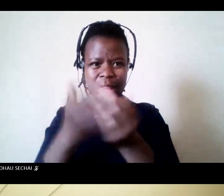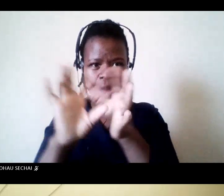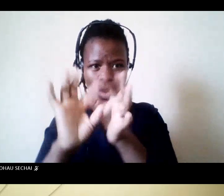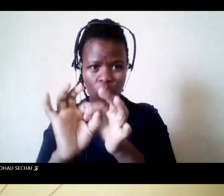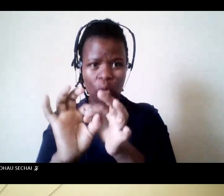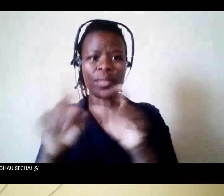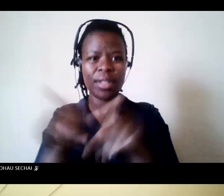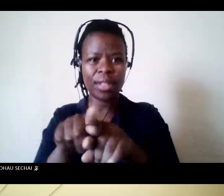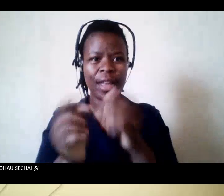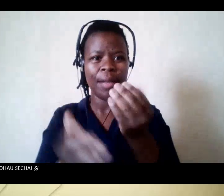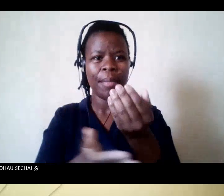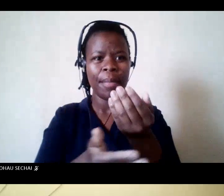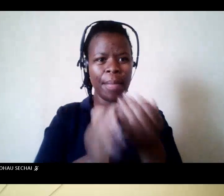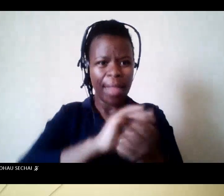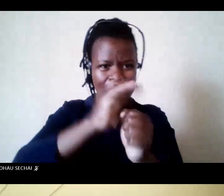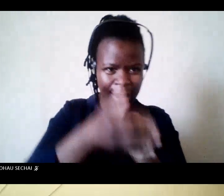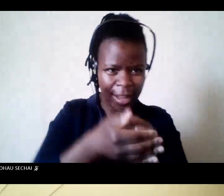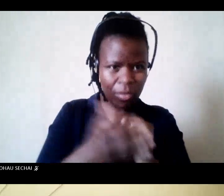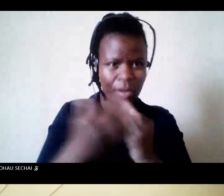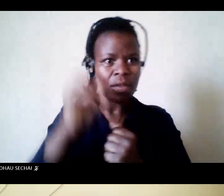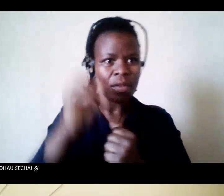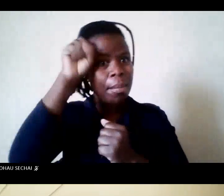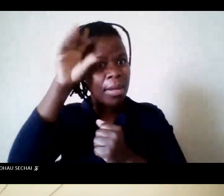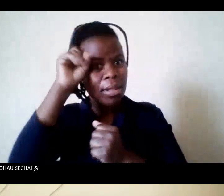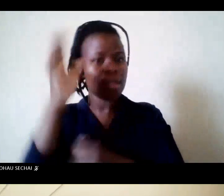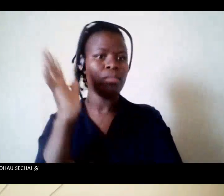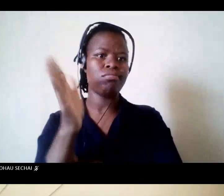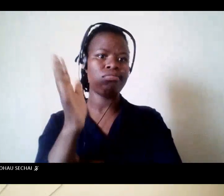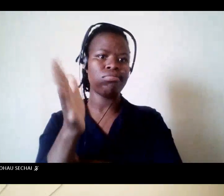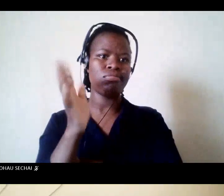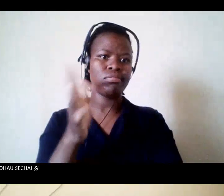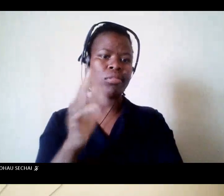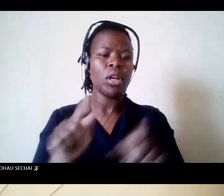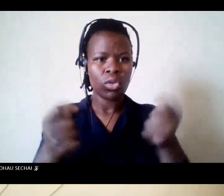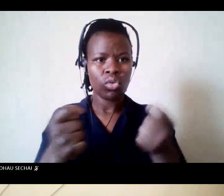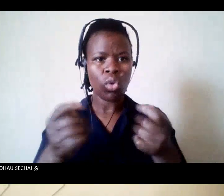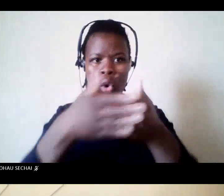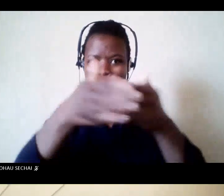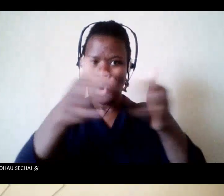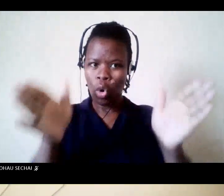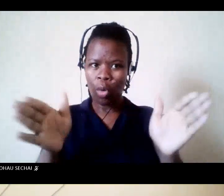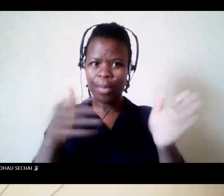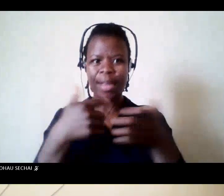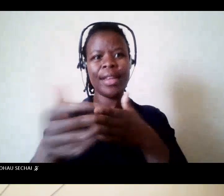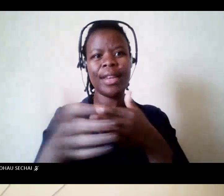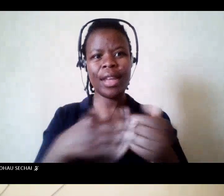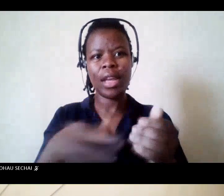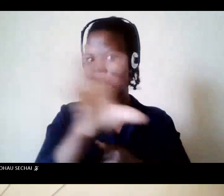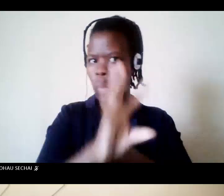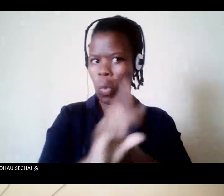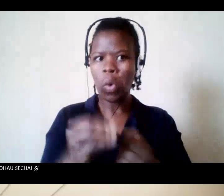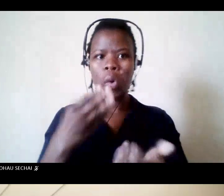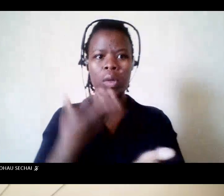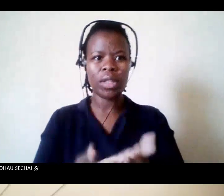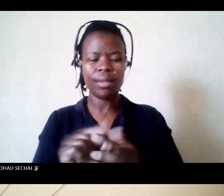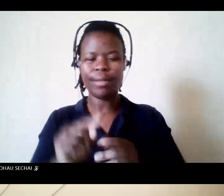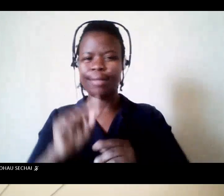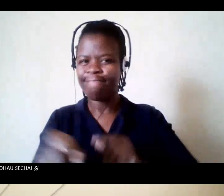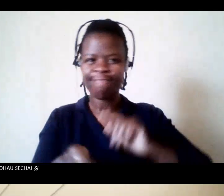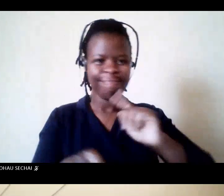her master's presentation. So the floor is now open to all of you to now, ask your